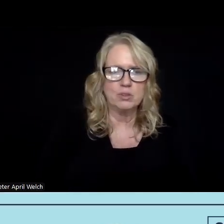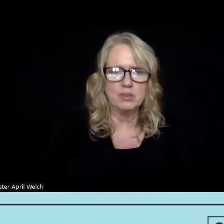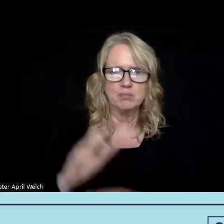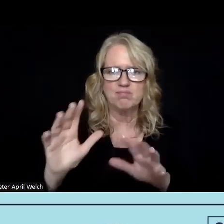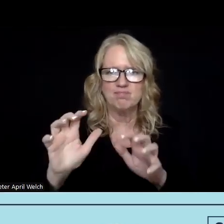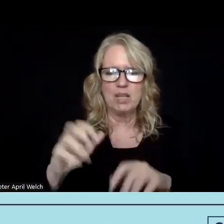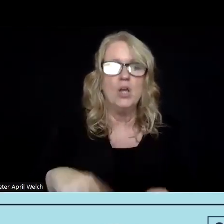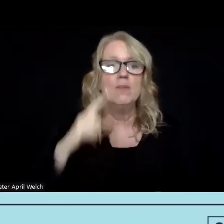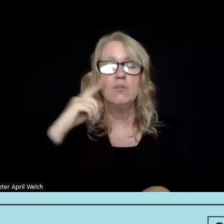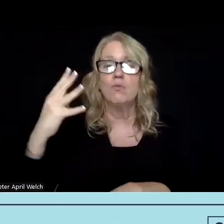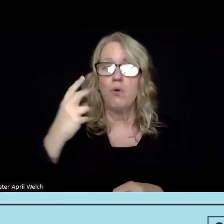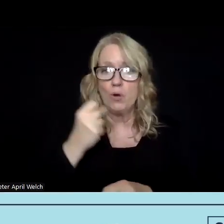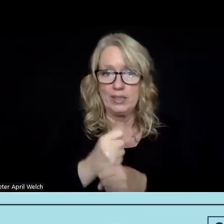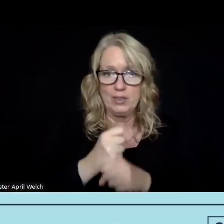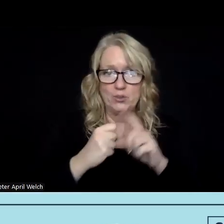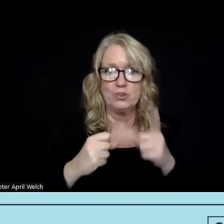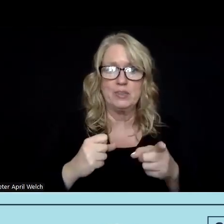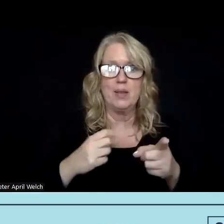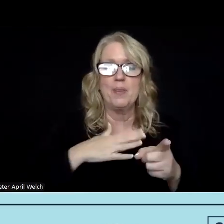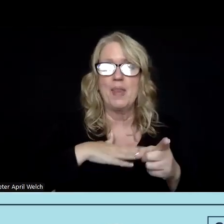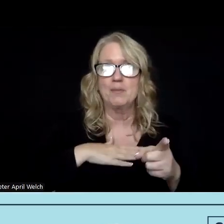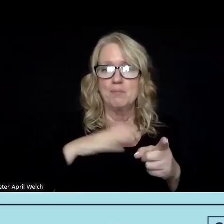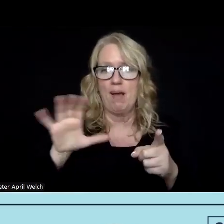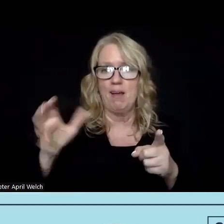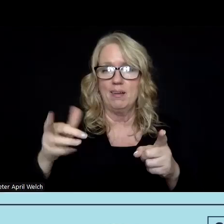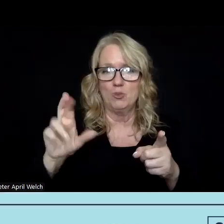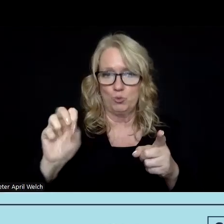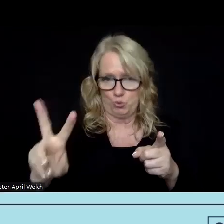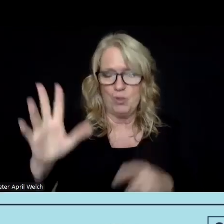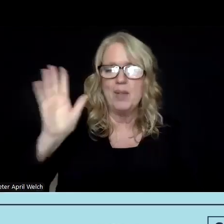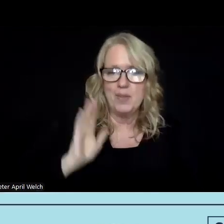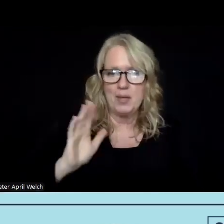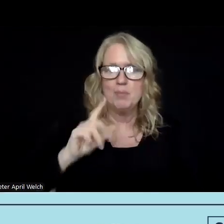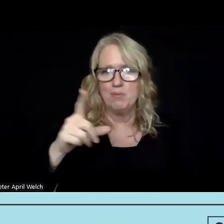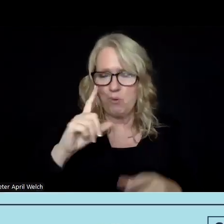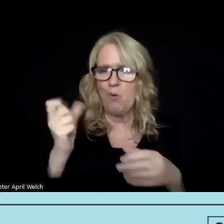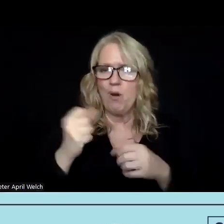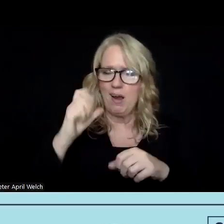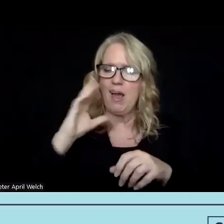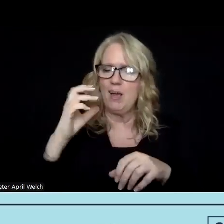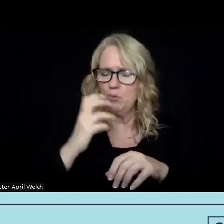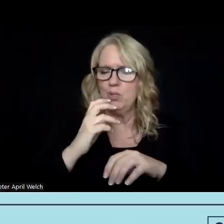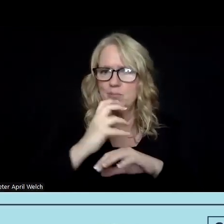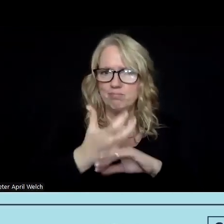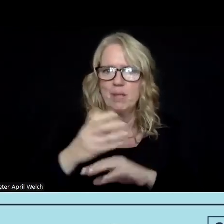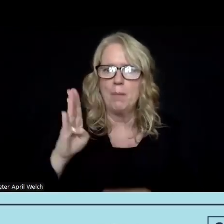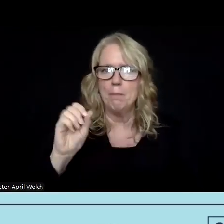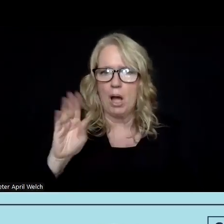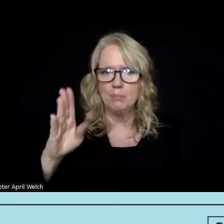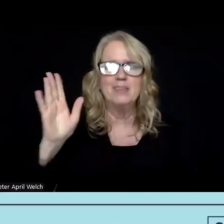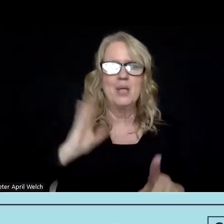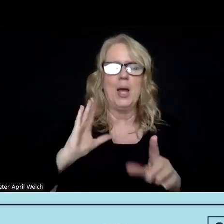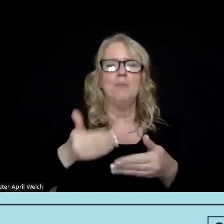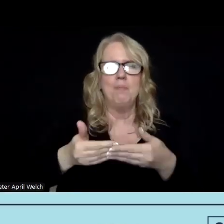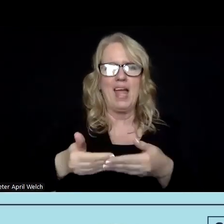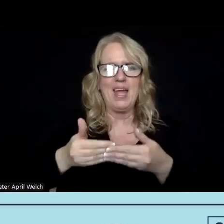Force for 4 years. This is my crew that I used to load bombs with. I was a baby in this one. My